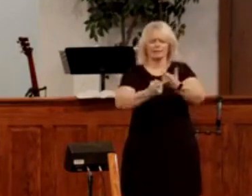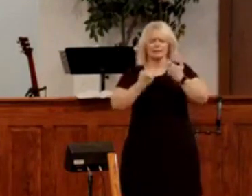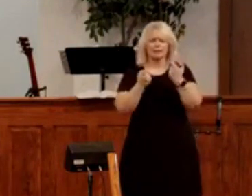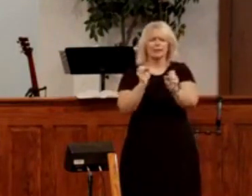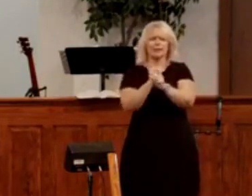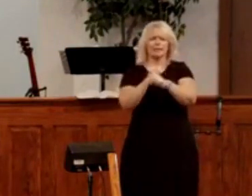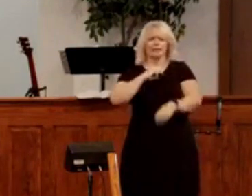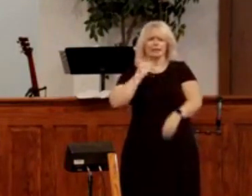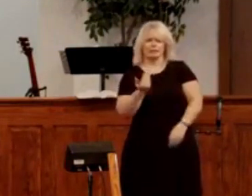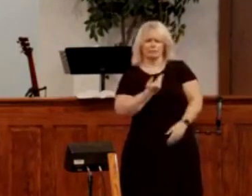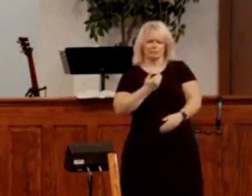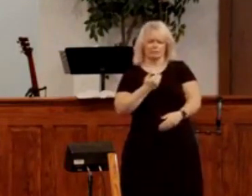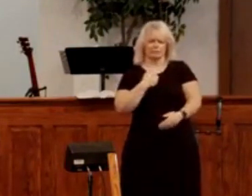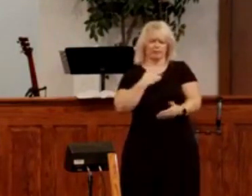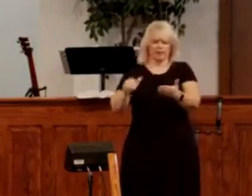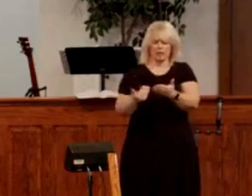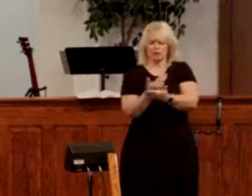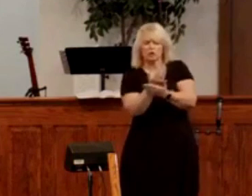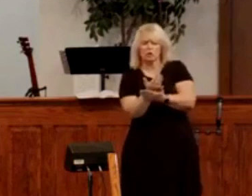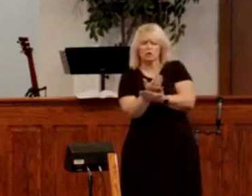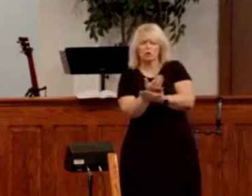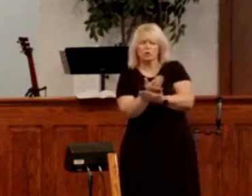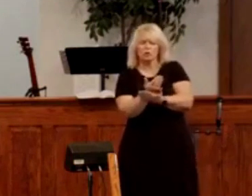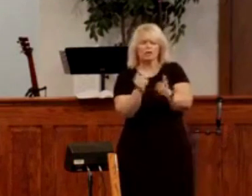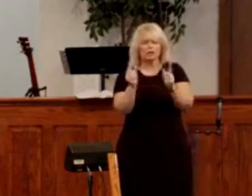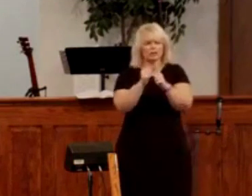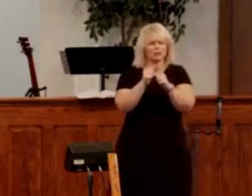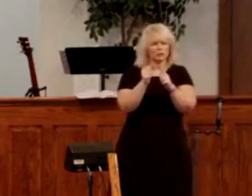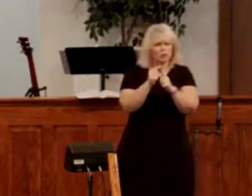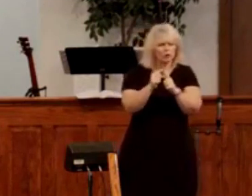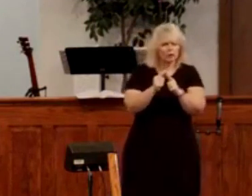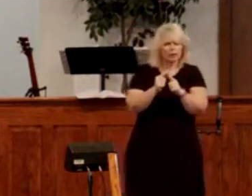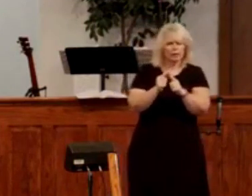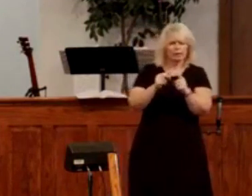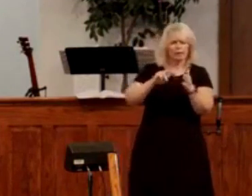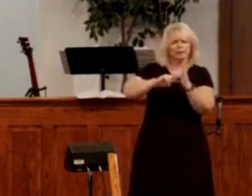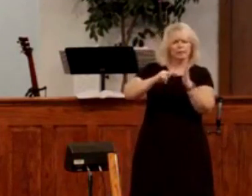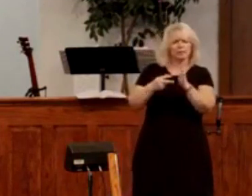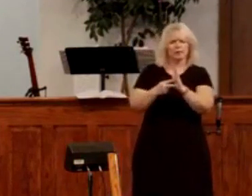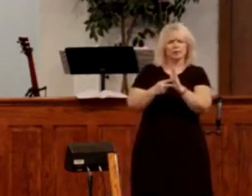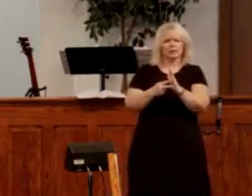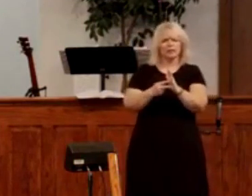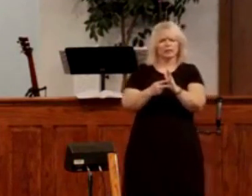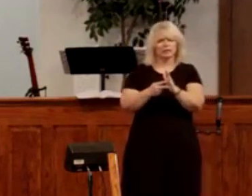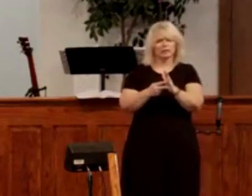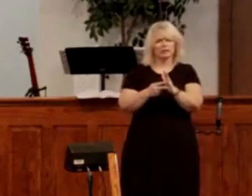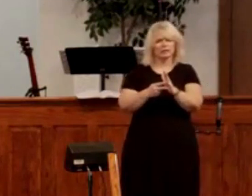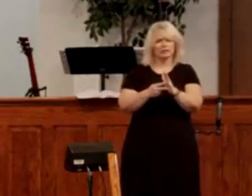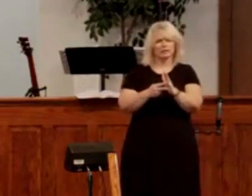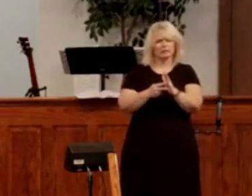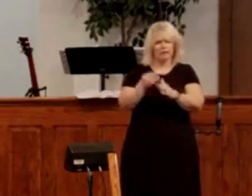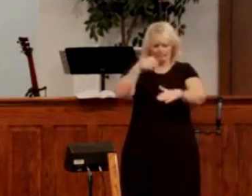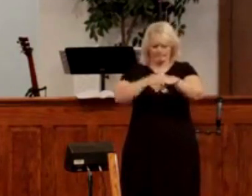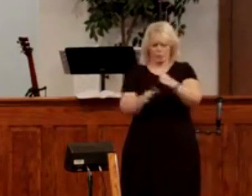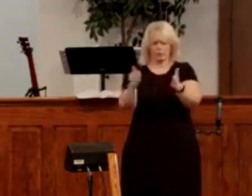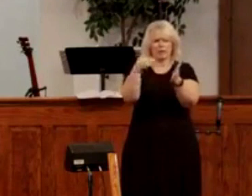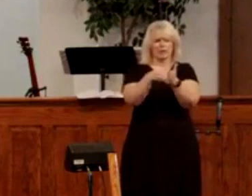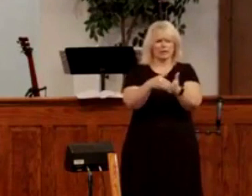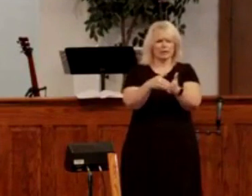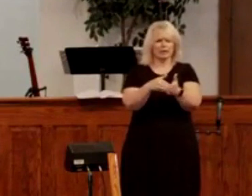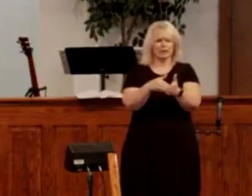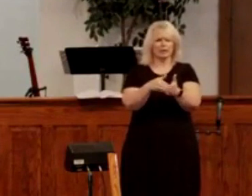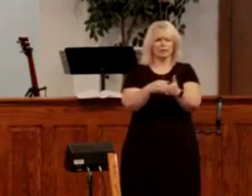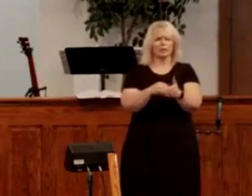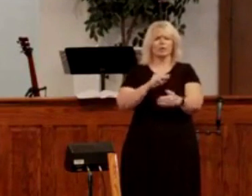new. This wording here in the Greek means a regeneration. That's why we call it a rebirth or born again. We